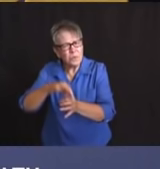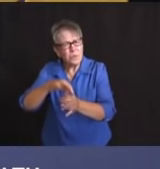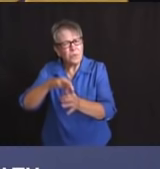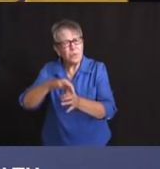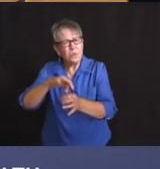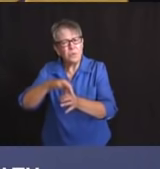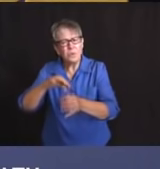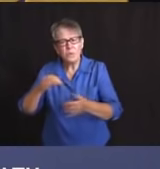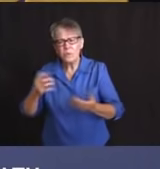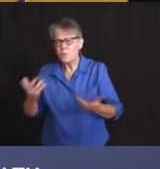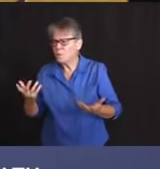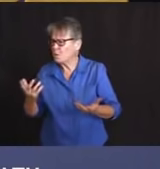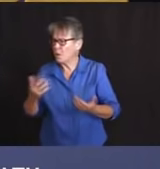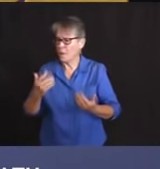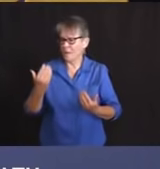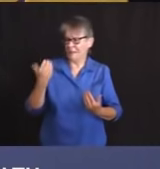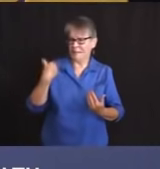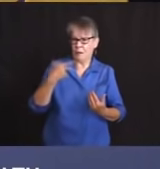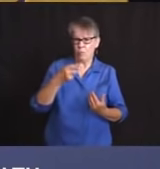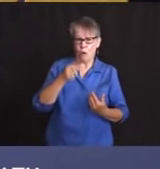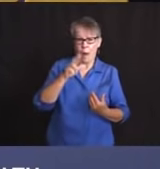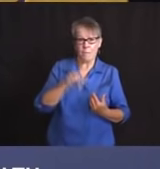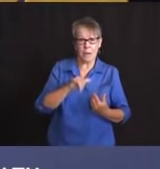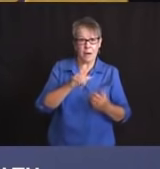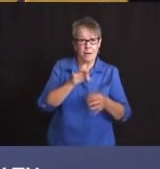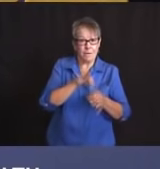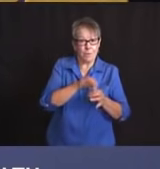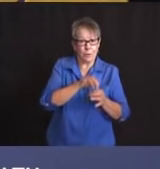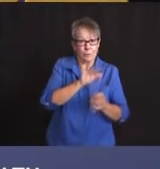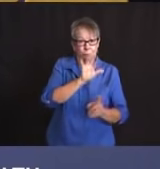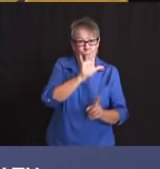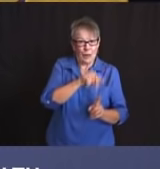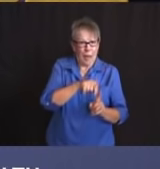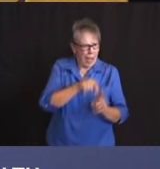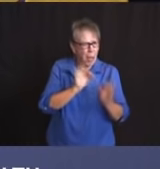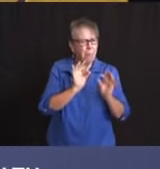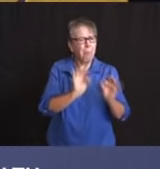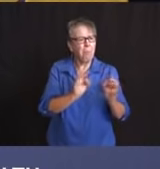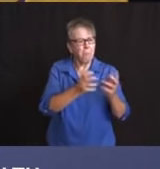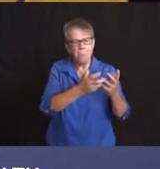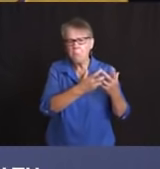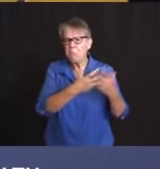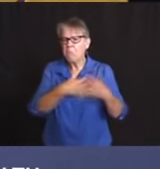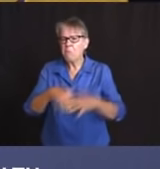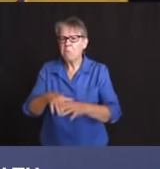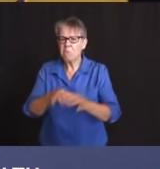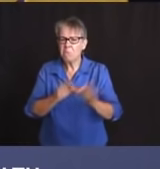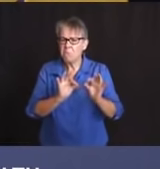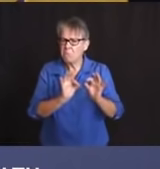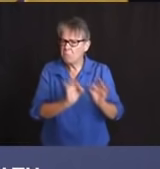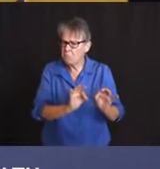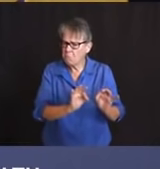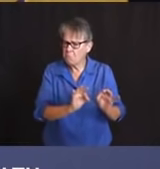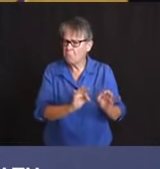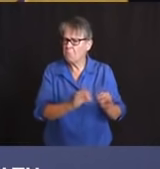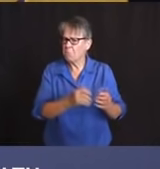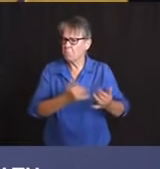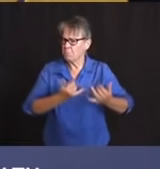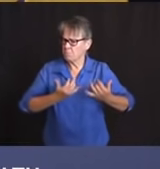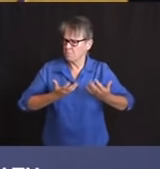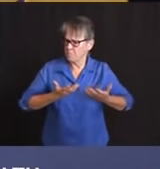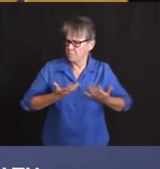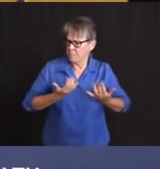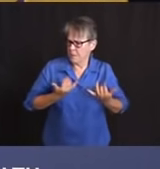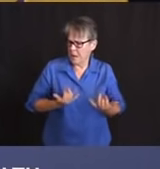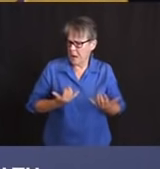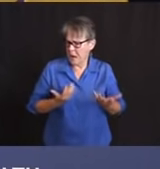you're balancing being able to certify on the one hand, which we all want to do, but also ratchet up the penalties that one would